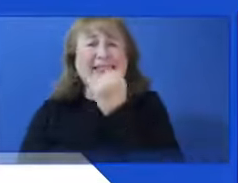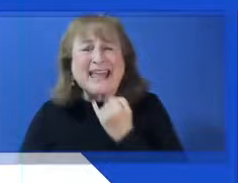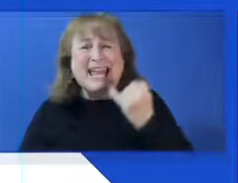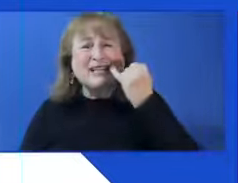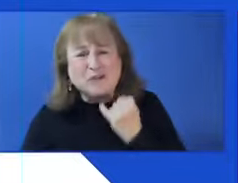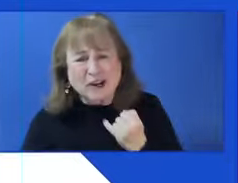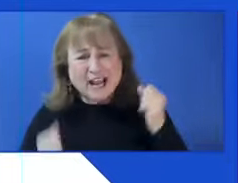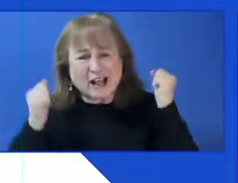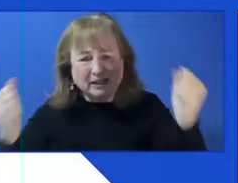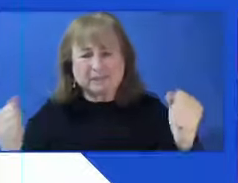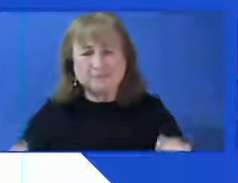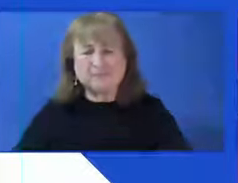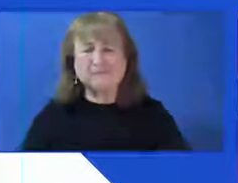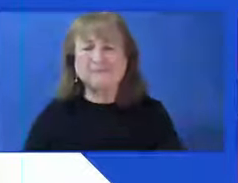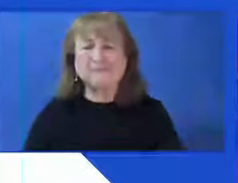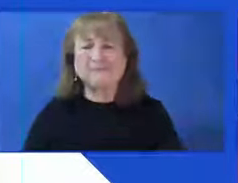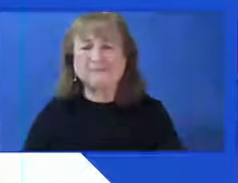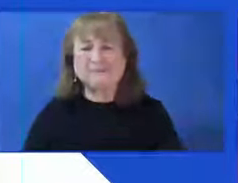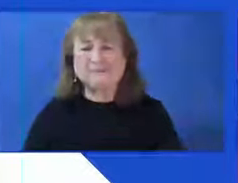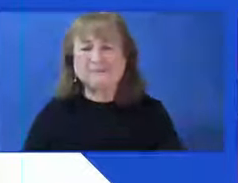Israel.